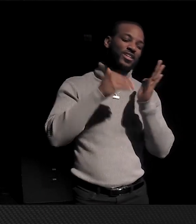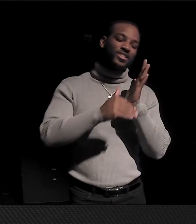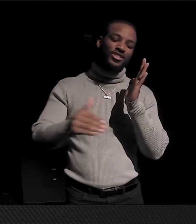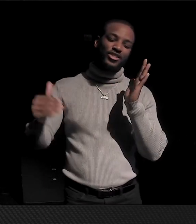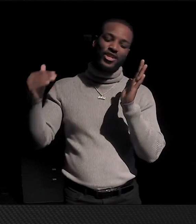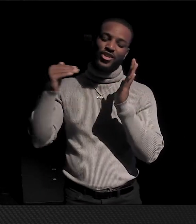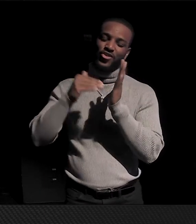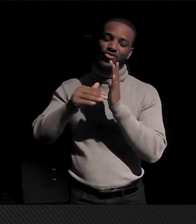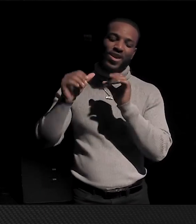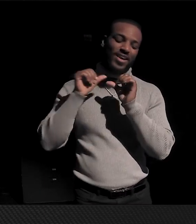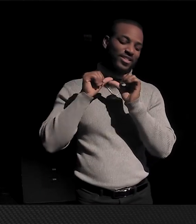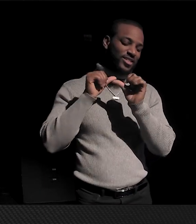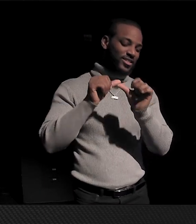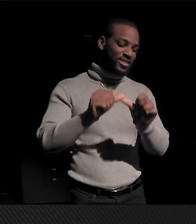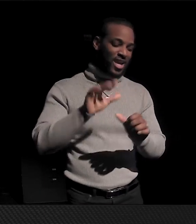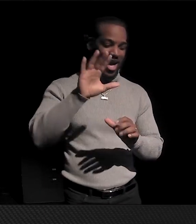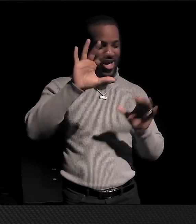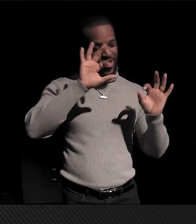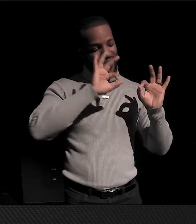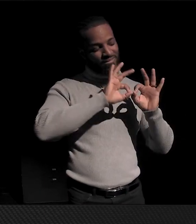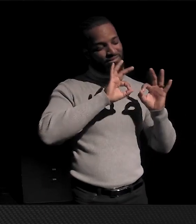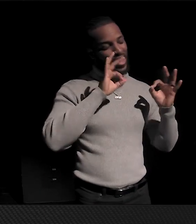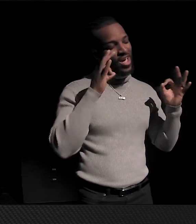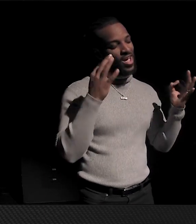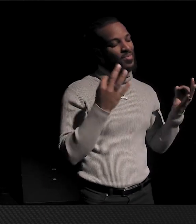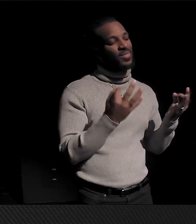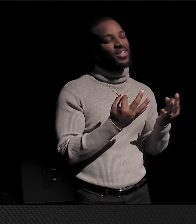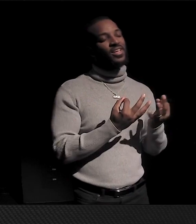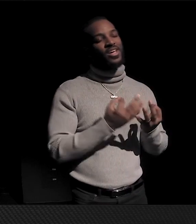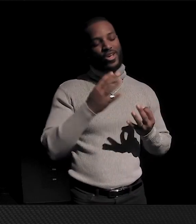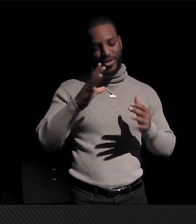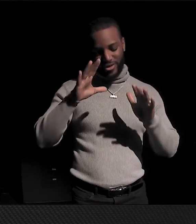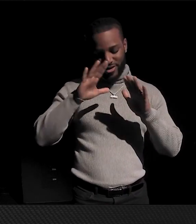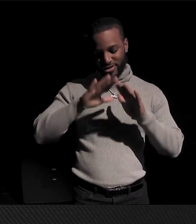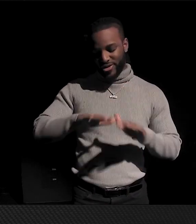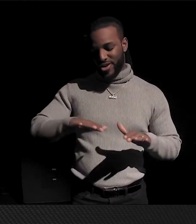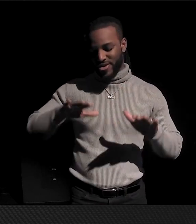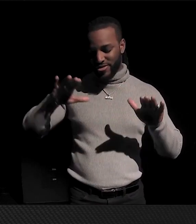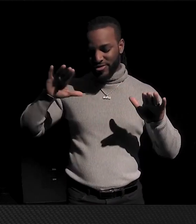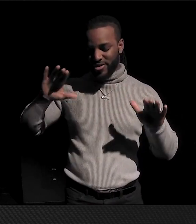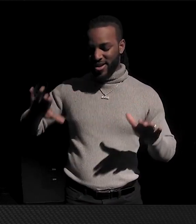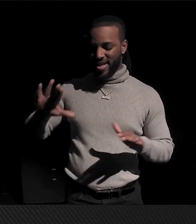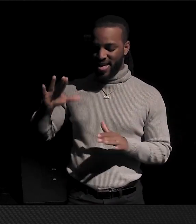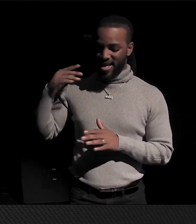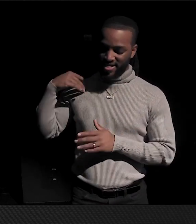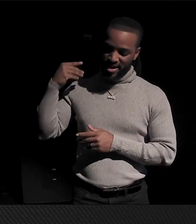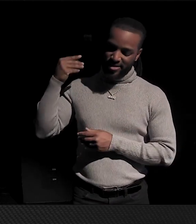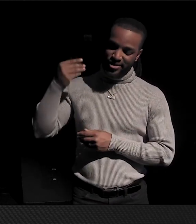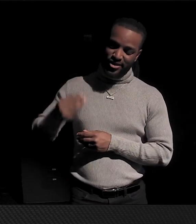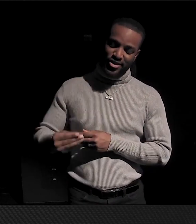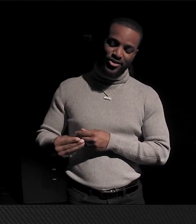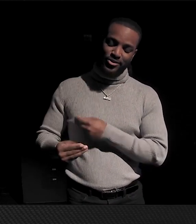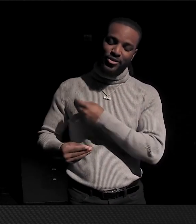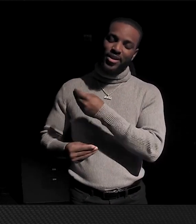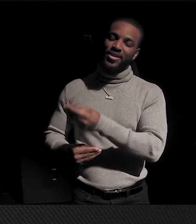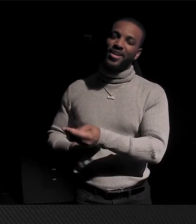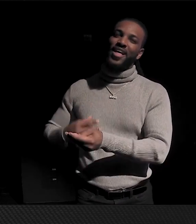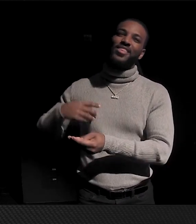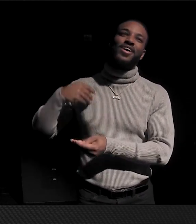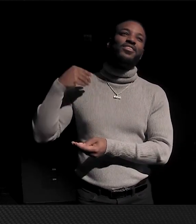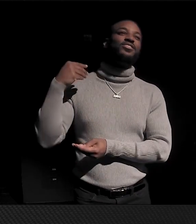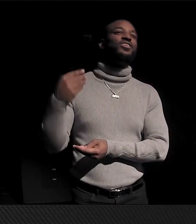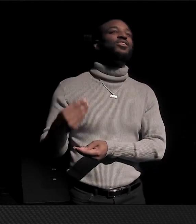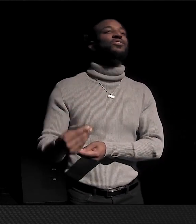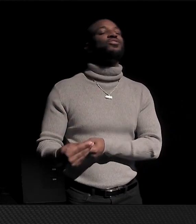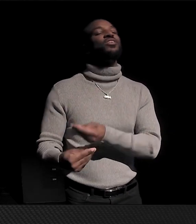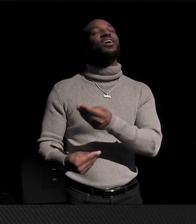thousand generations, and your family, and your children, and their children,